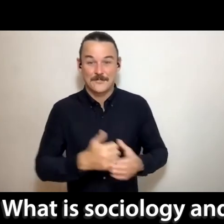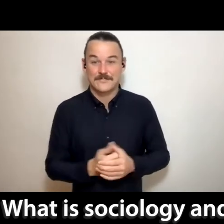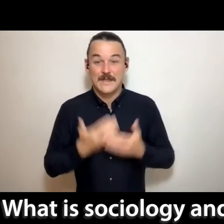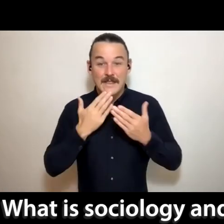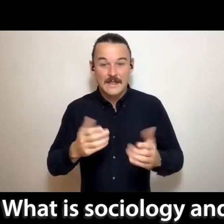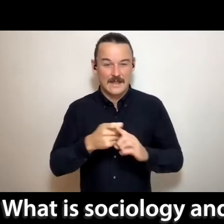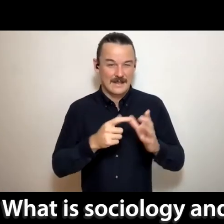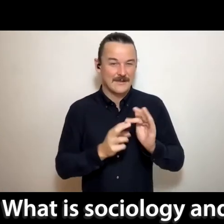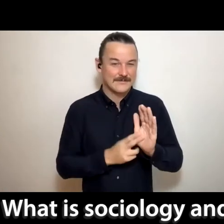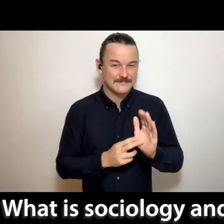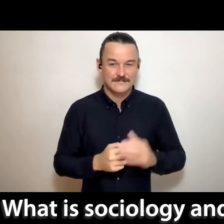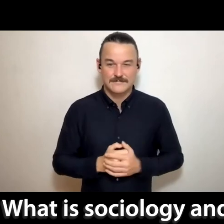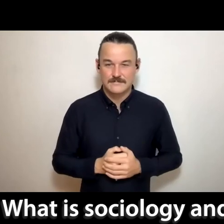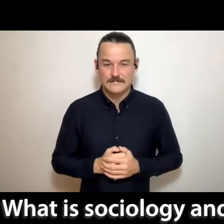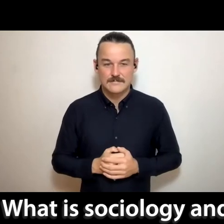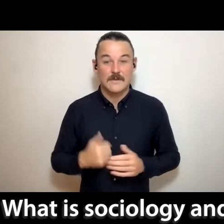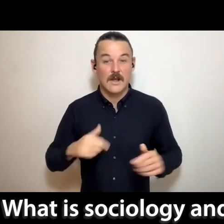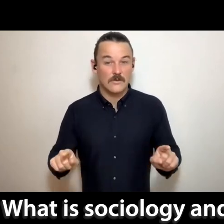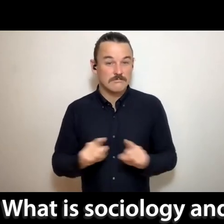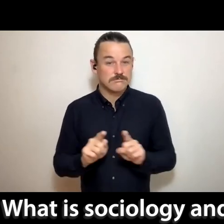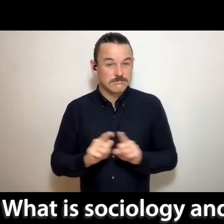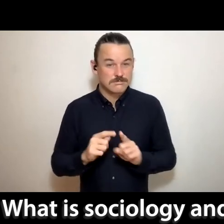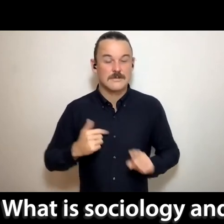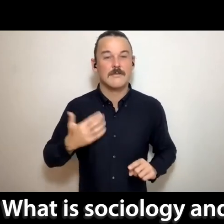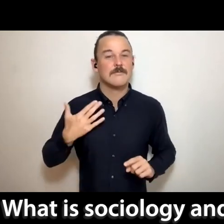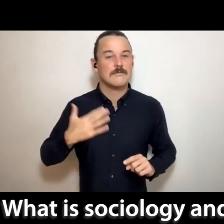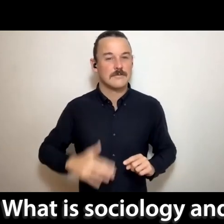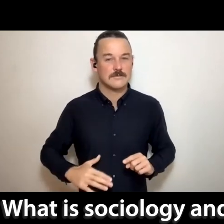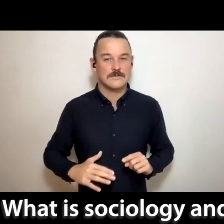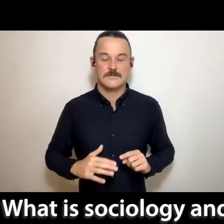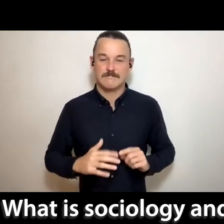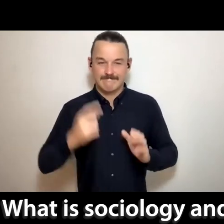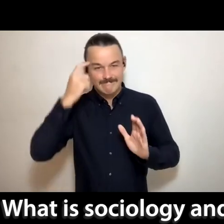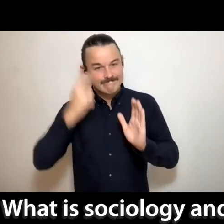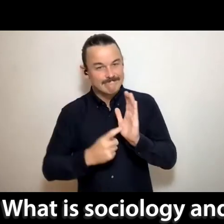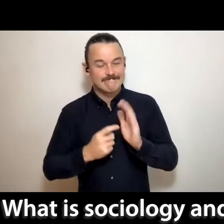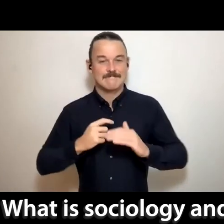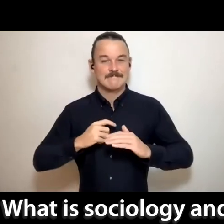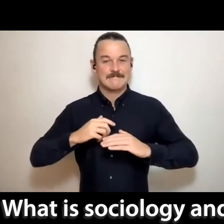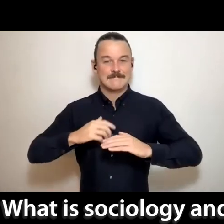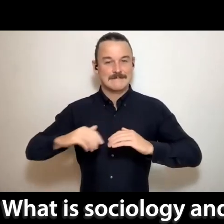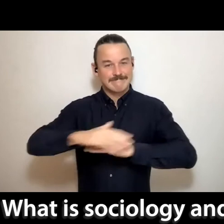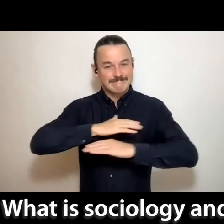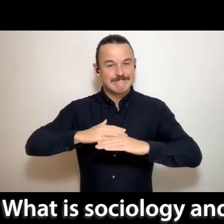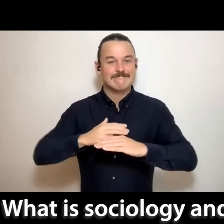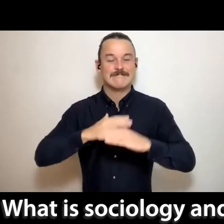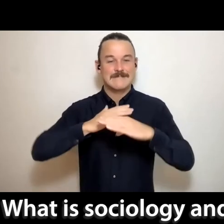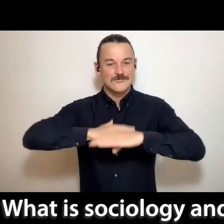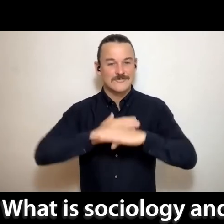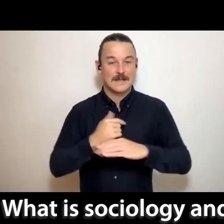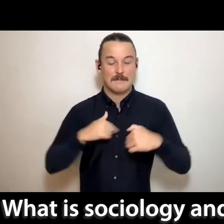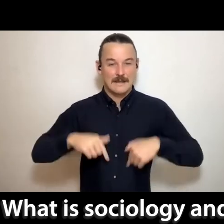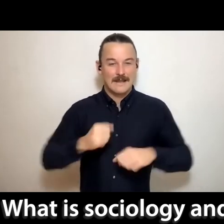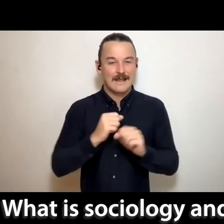I'd also like to echo your welcome to country. I'm sitting on Gadigal land. My